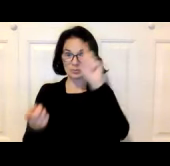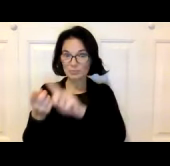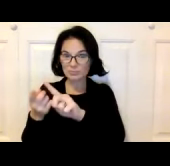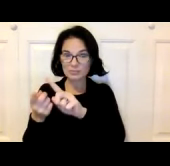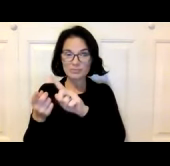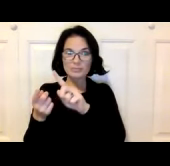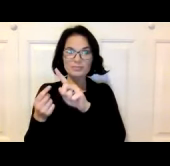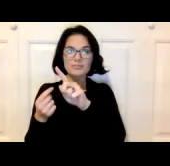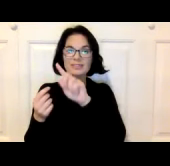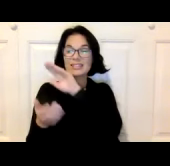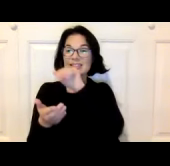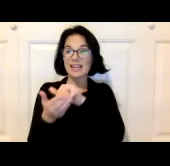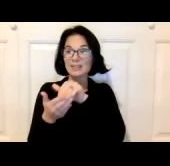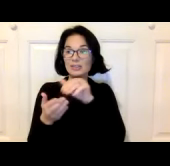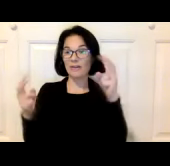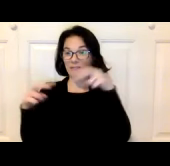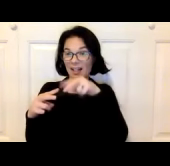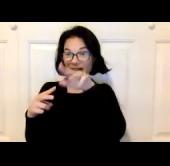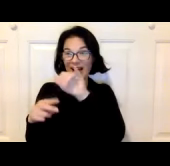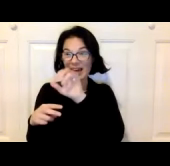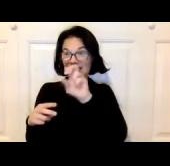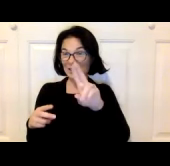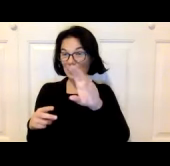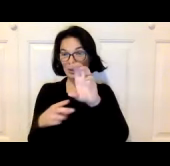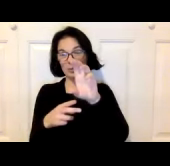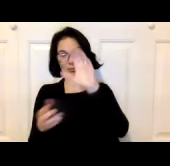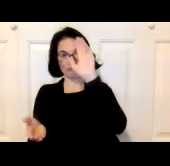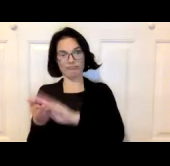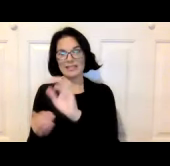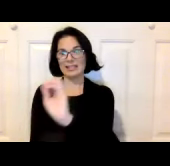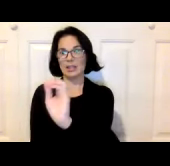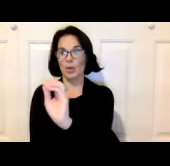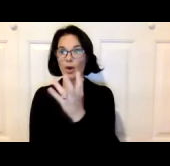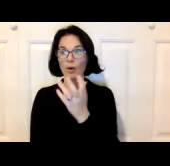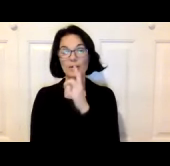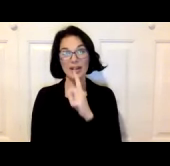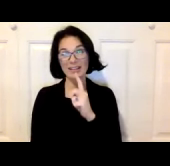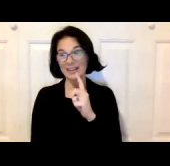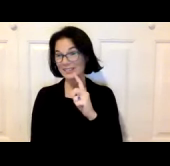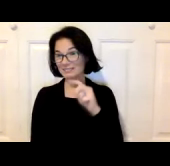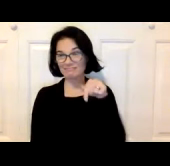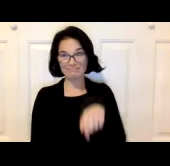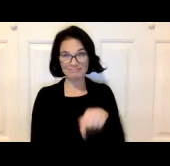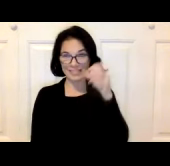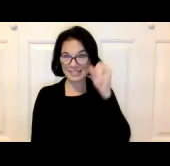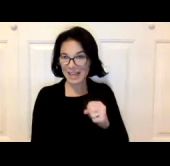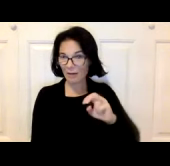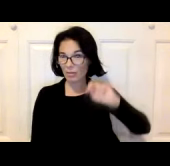having very limited ICU capacity down here, up north, all around California. So